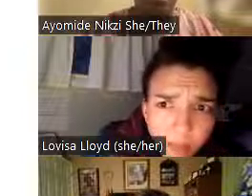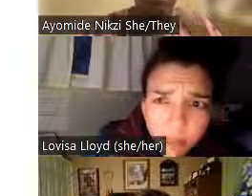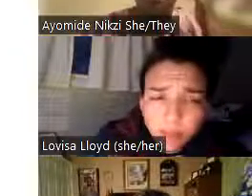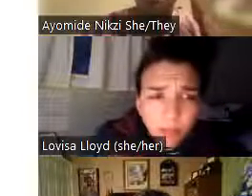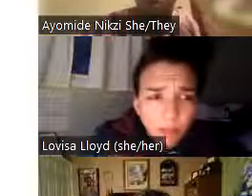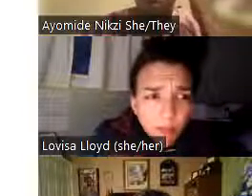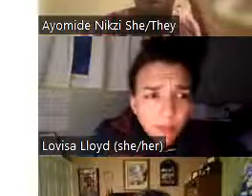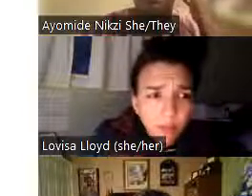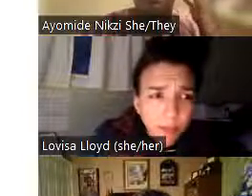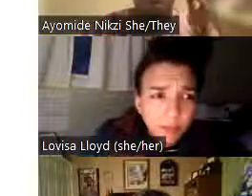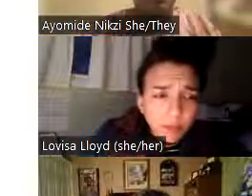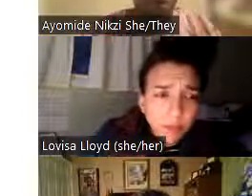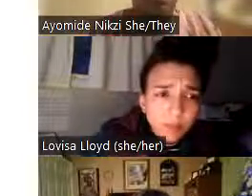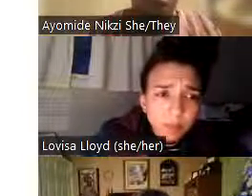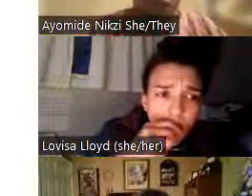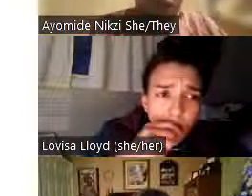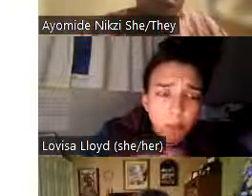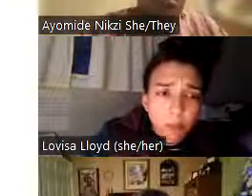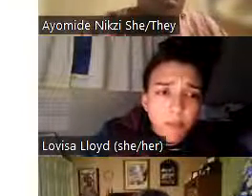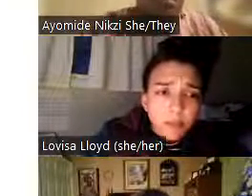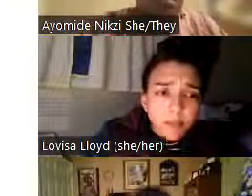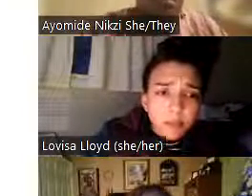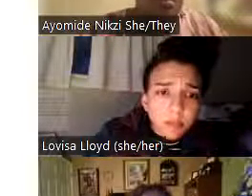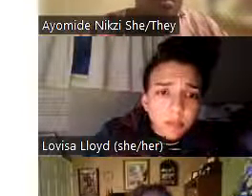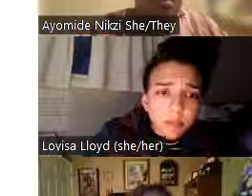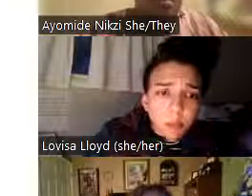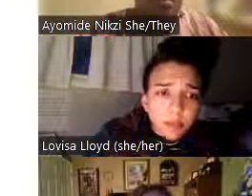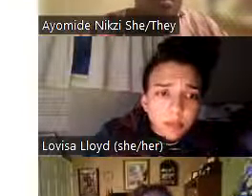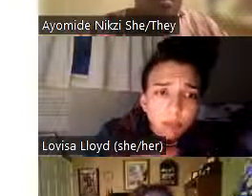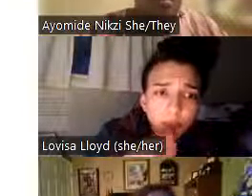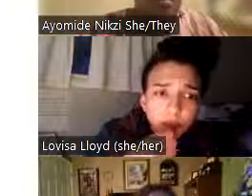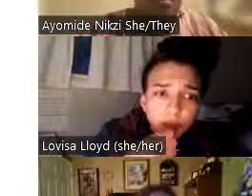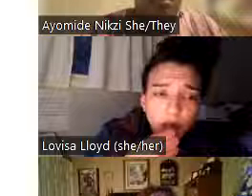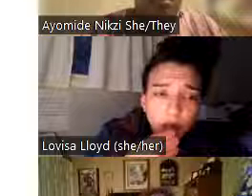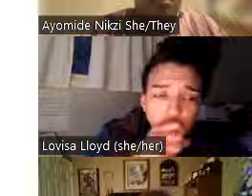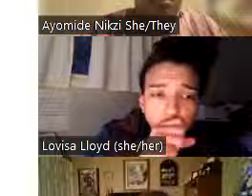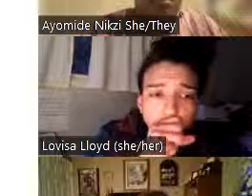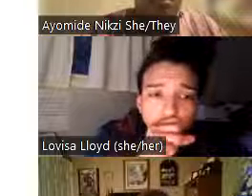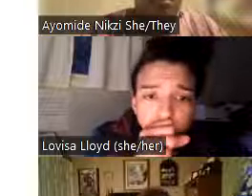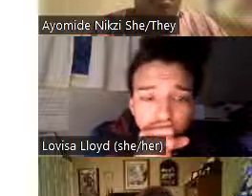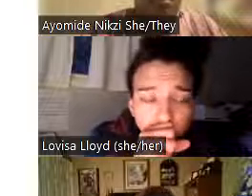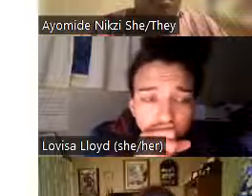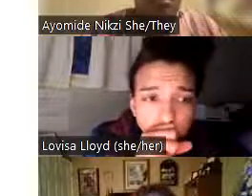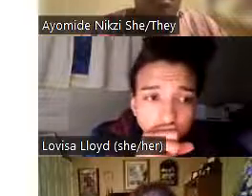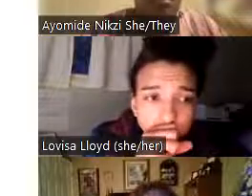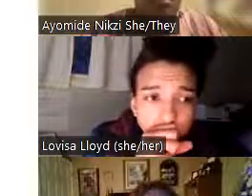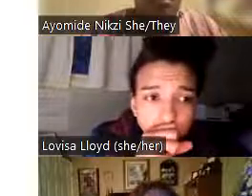And then I guess we're scrolling further down. The additional